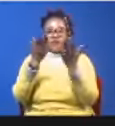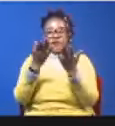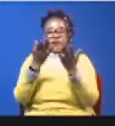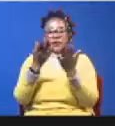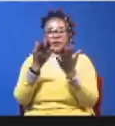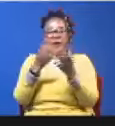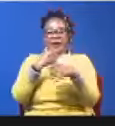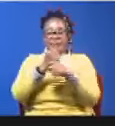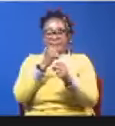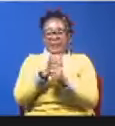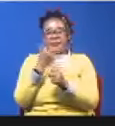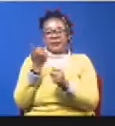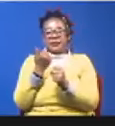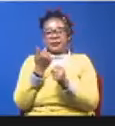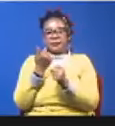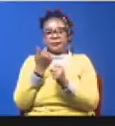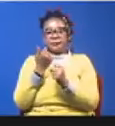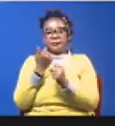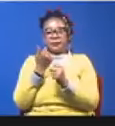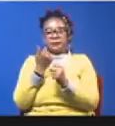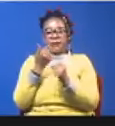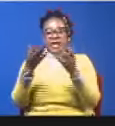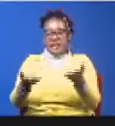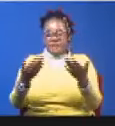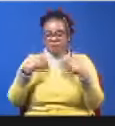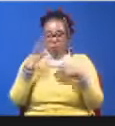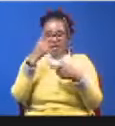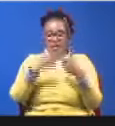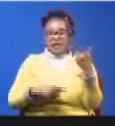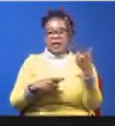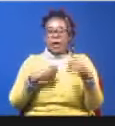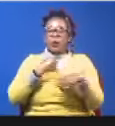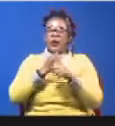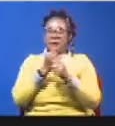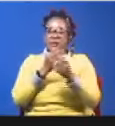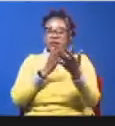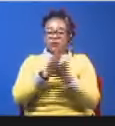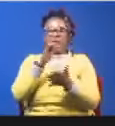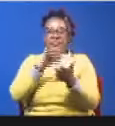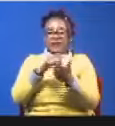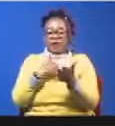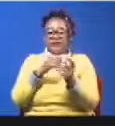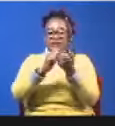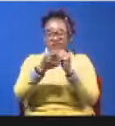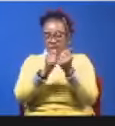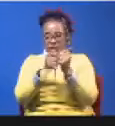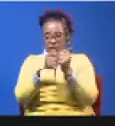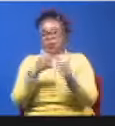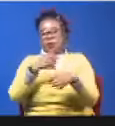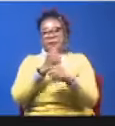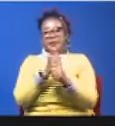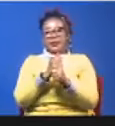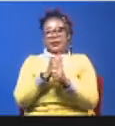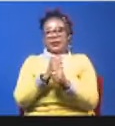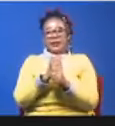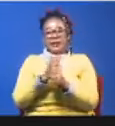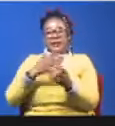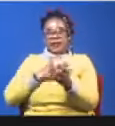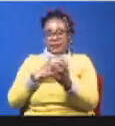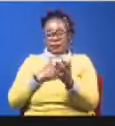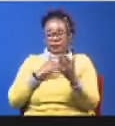payslip and make it better. And you give me 1 year, I will make sure that there are some changes that we are going to make in our